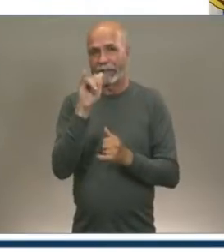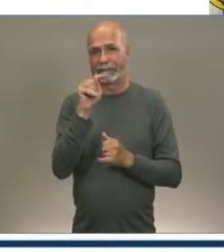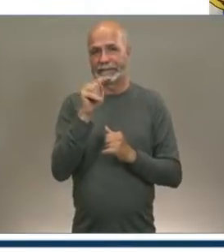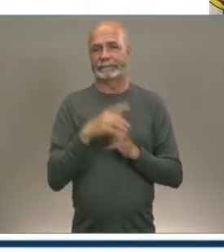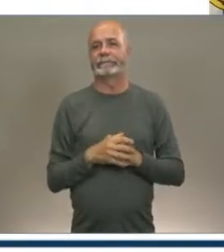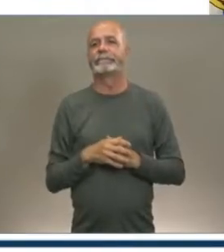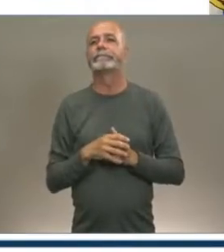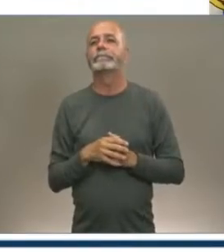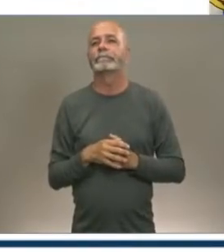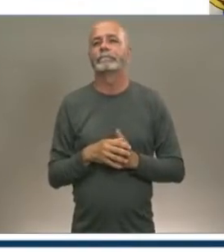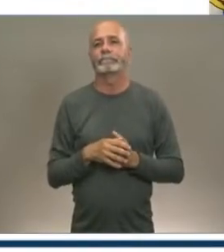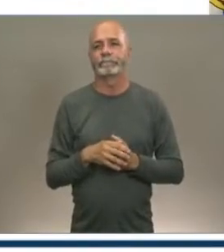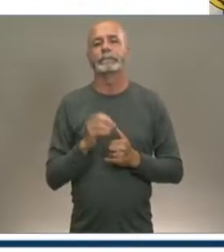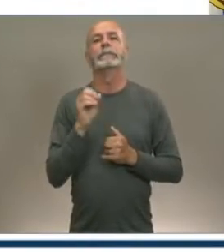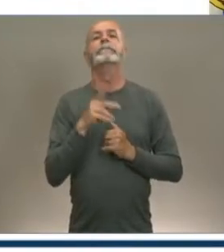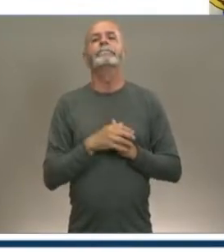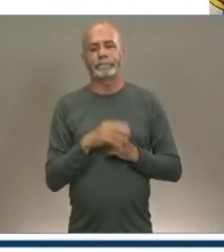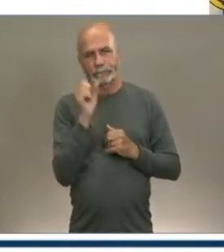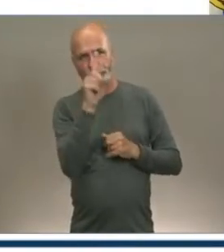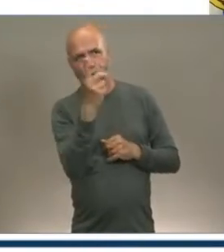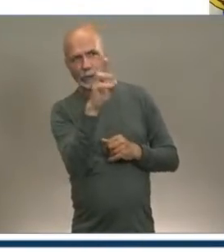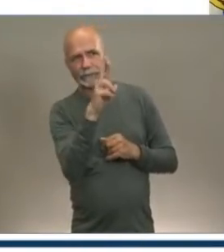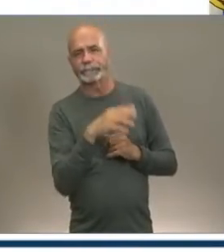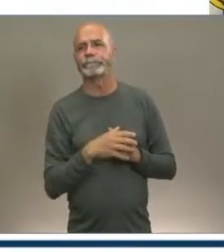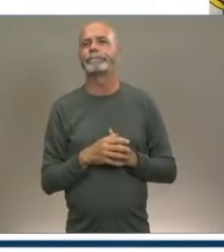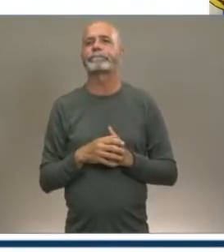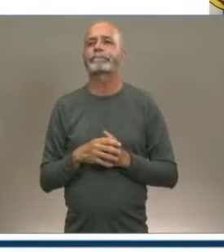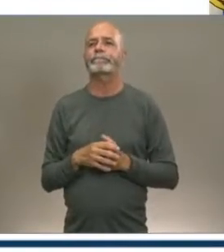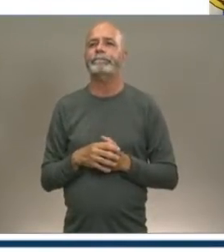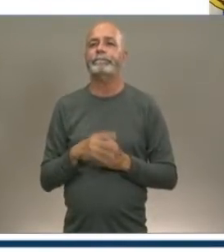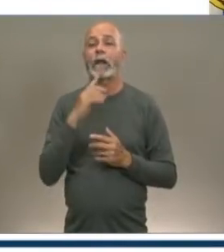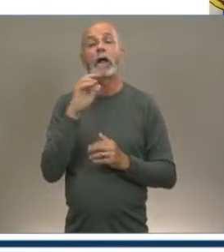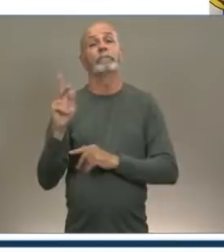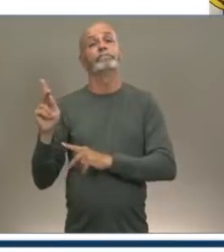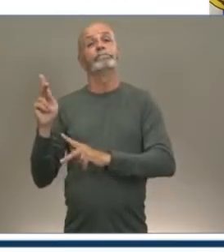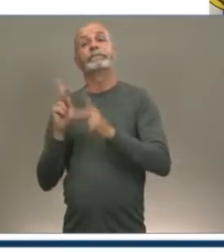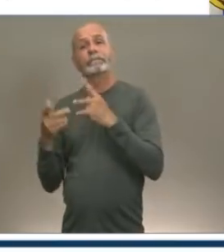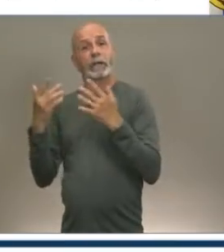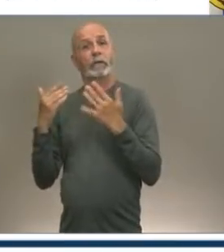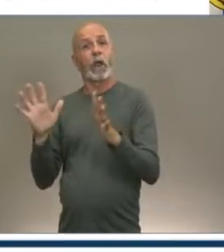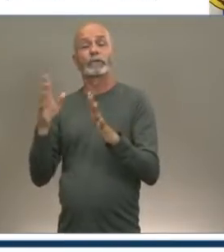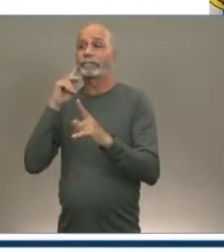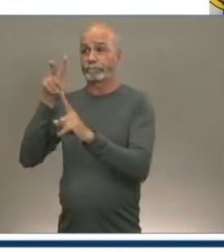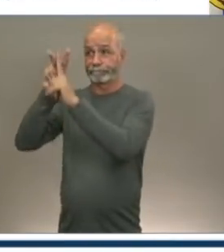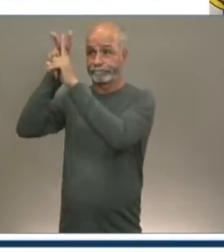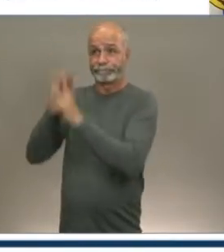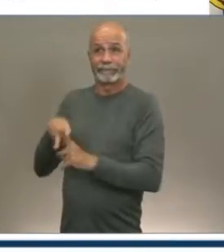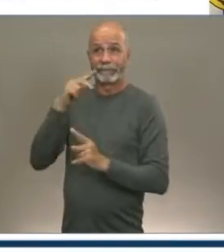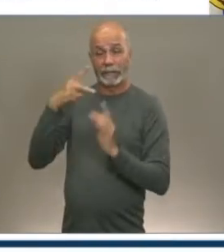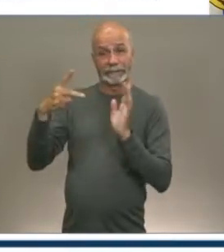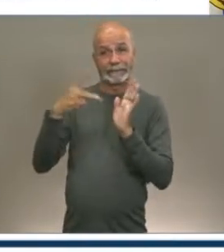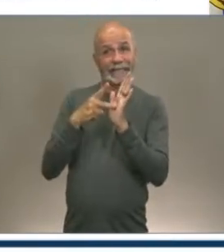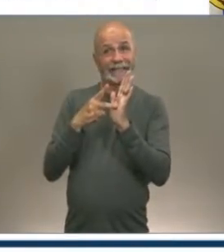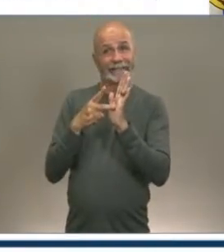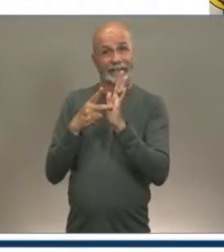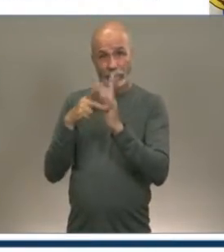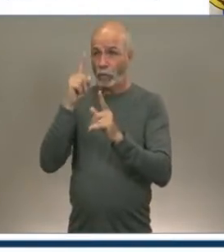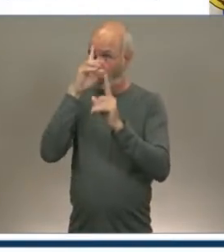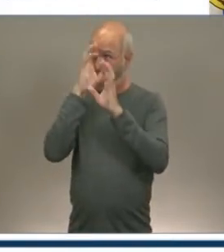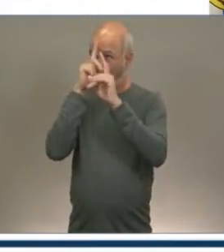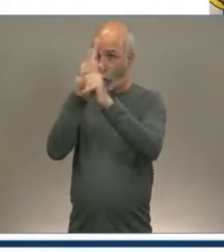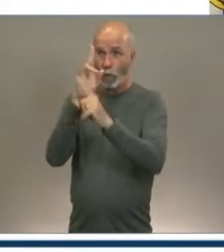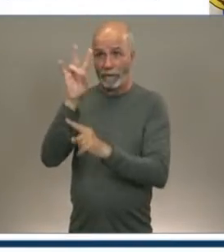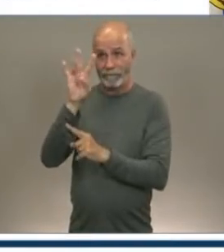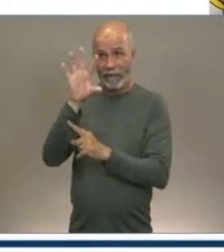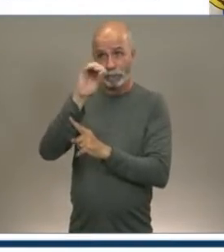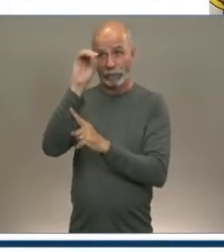that 75% of eligible people rescheduling their second dose. Is that amount enough of an uptake for you as we move